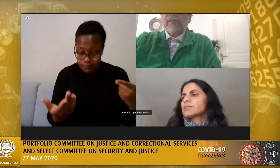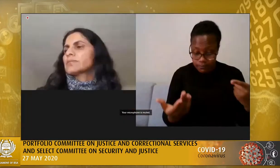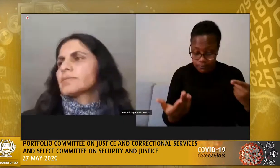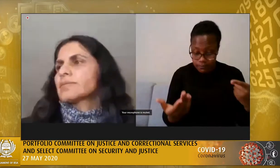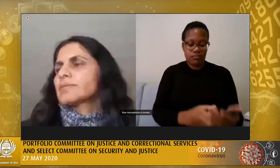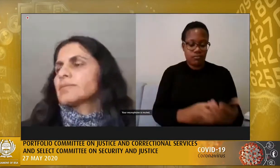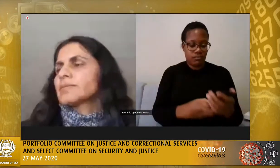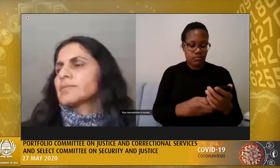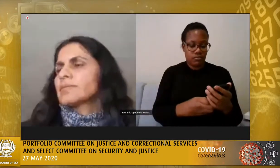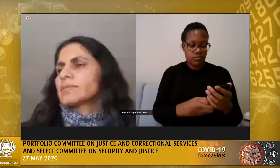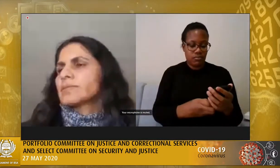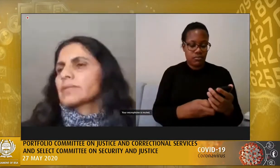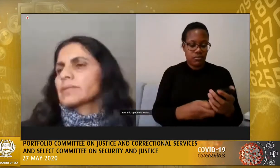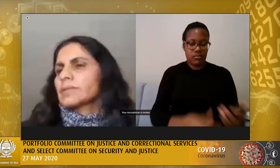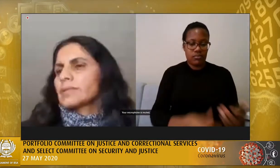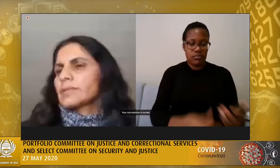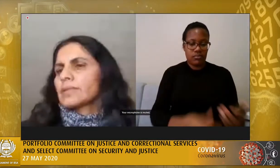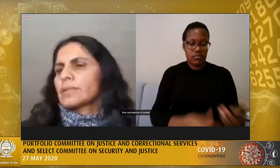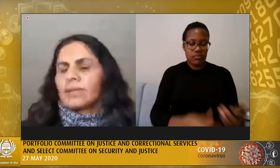Nita?